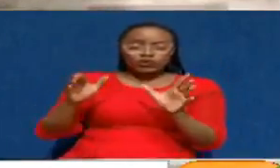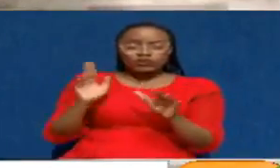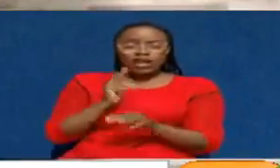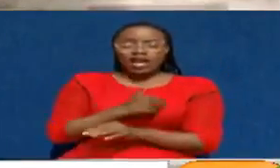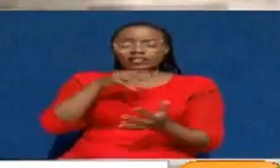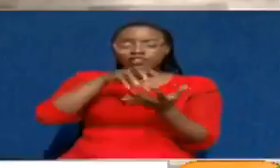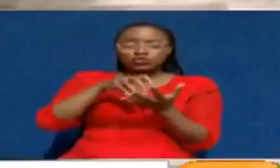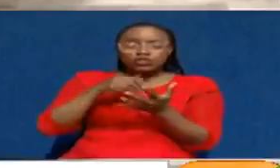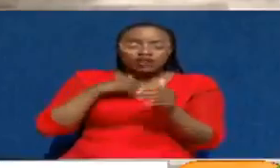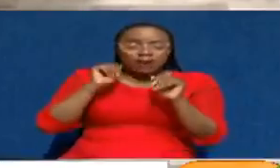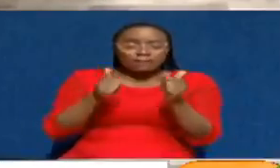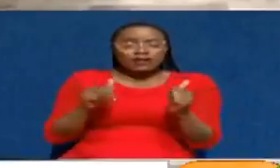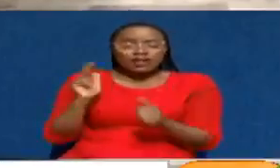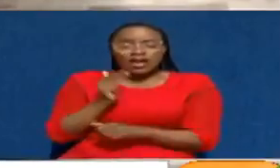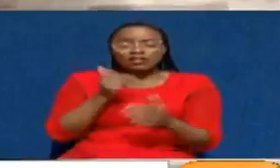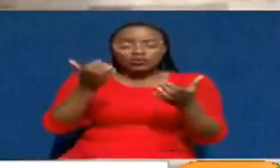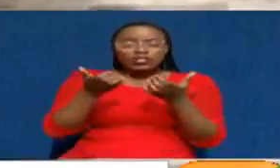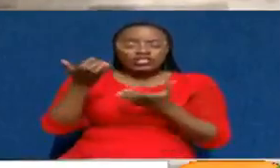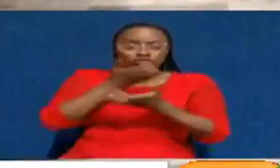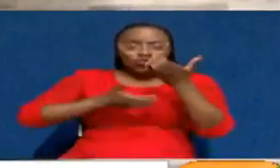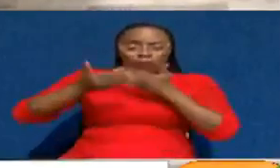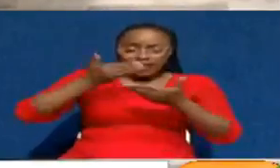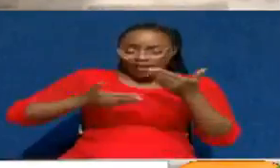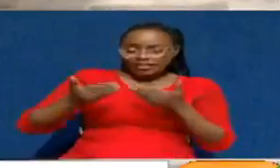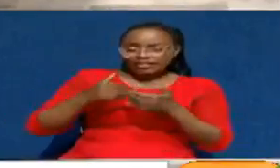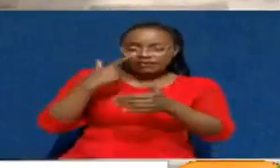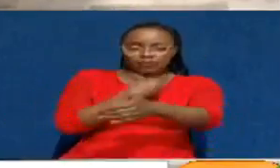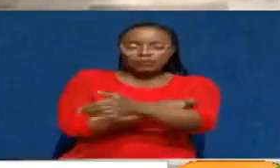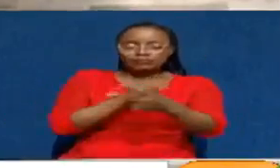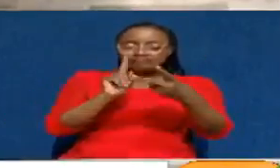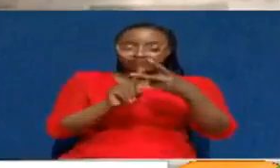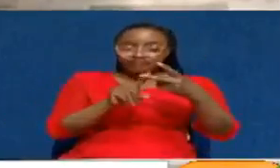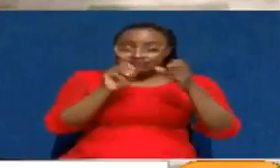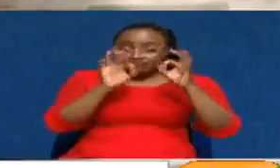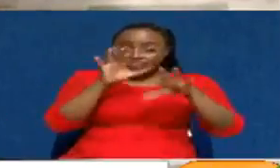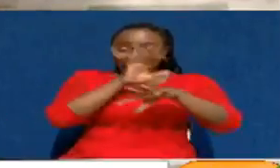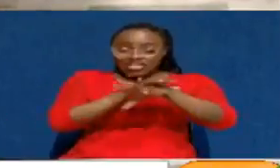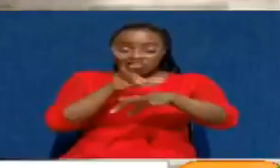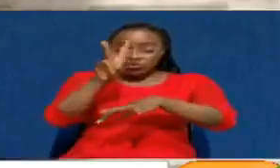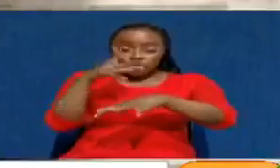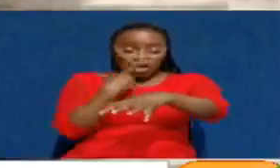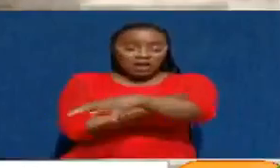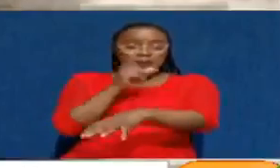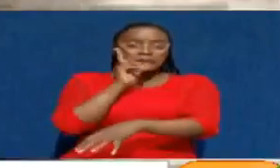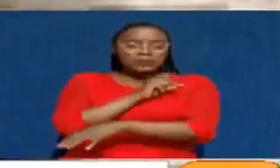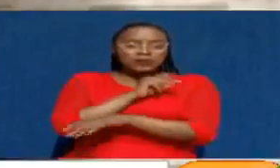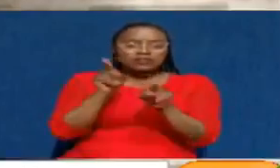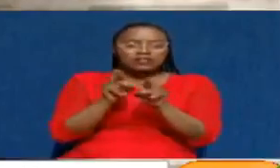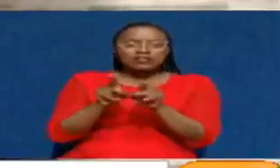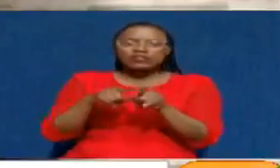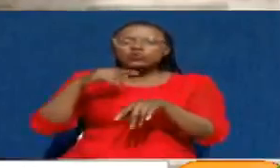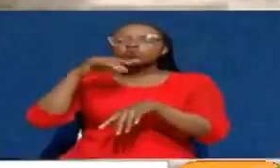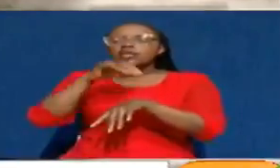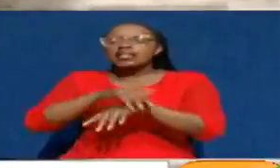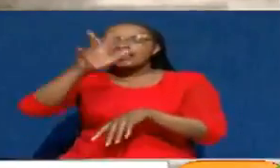We are not in a situation yet where we need to mix vaccines. Okay. The other one is that if if you've already received 2 doses, then do not run for the 3rd